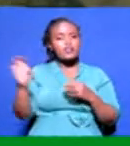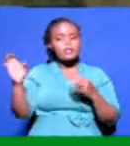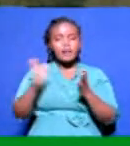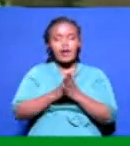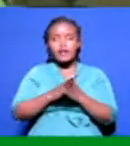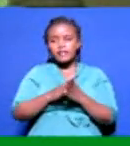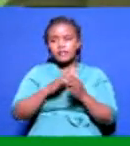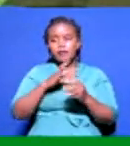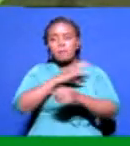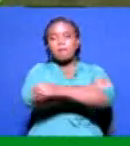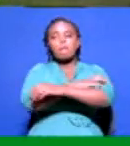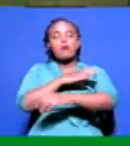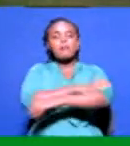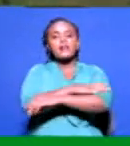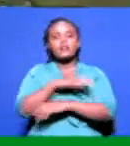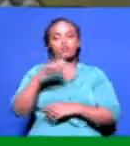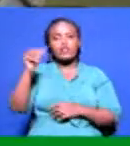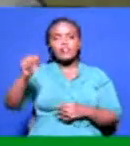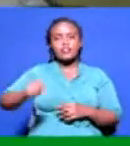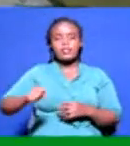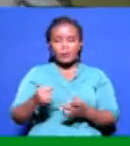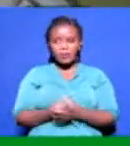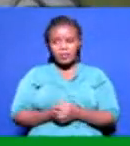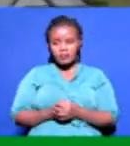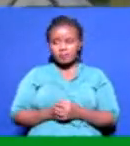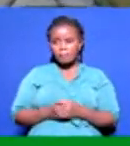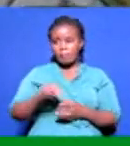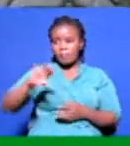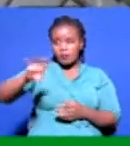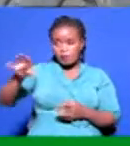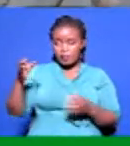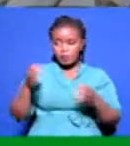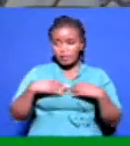south. The county has a population of